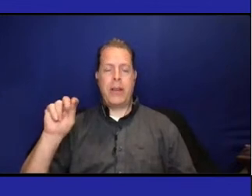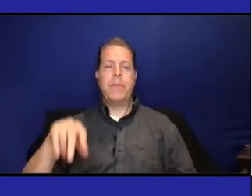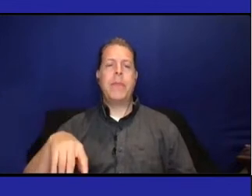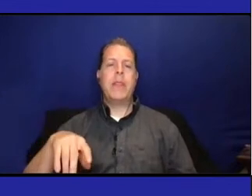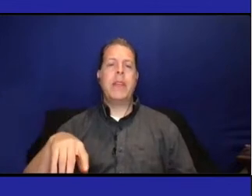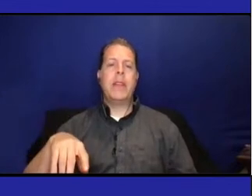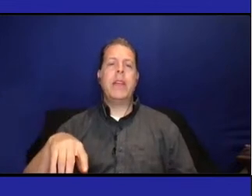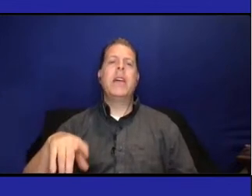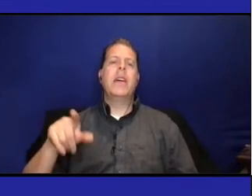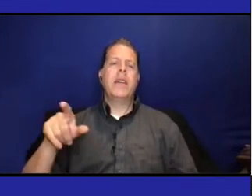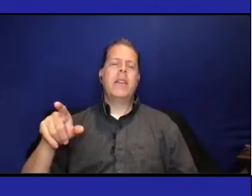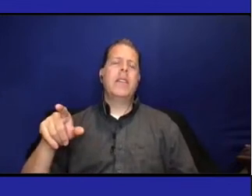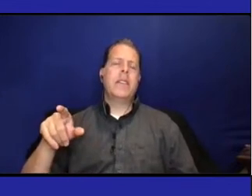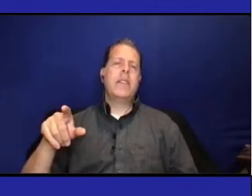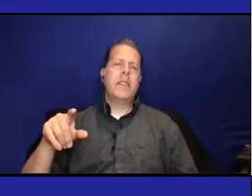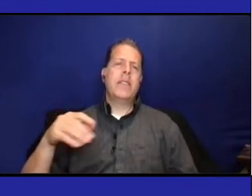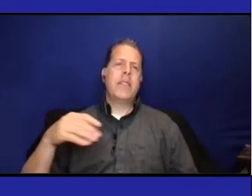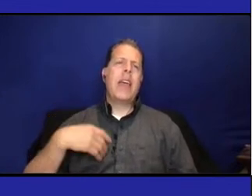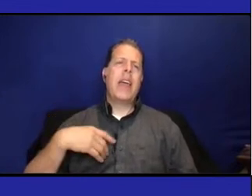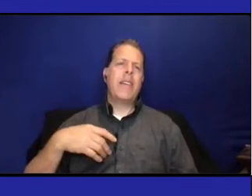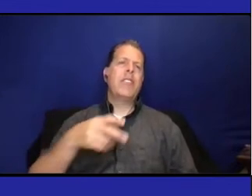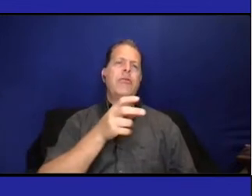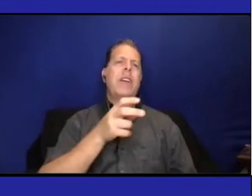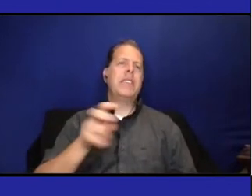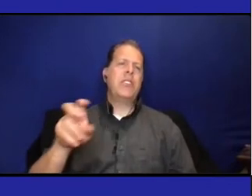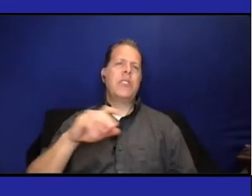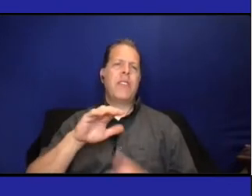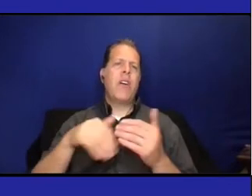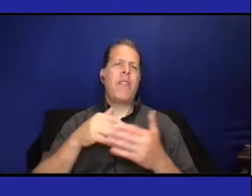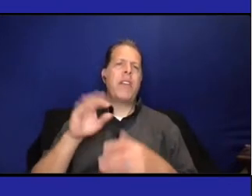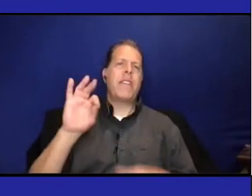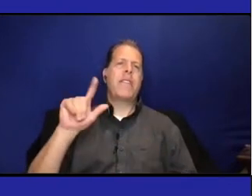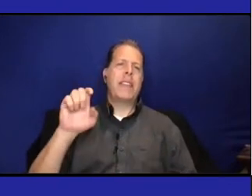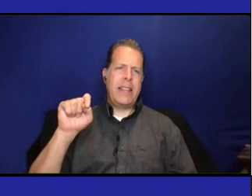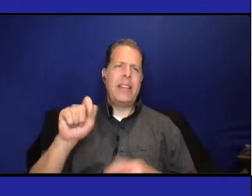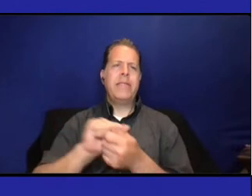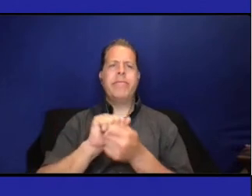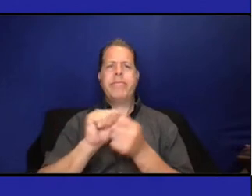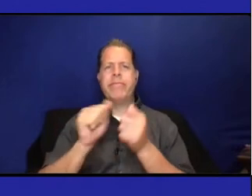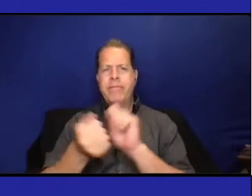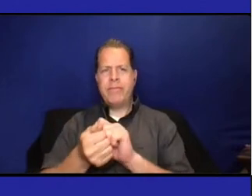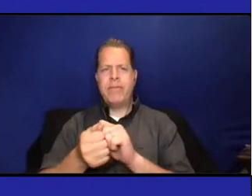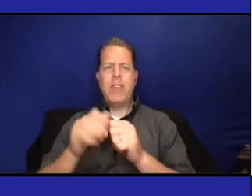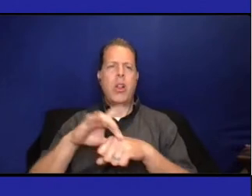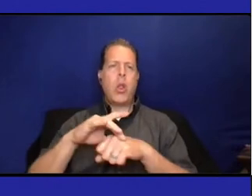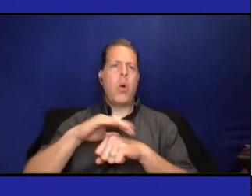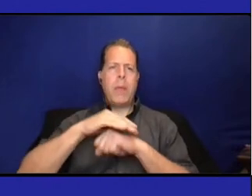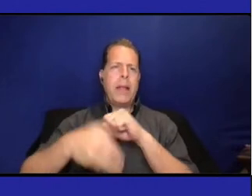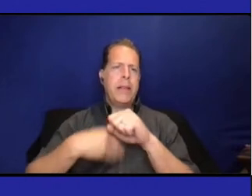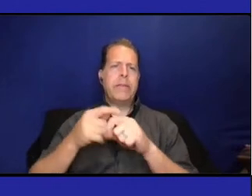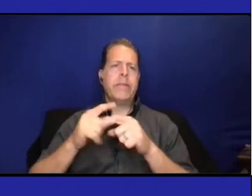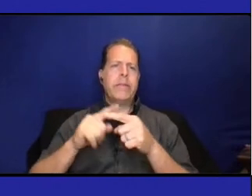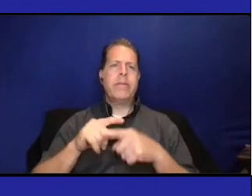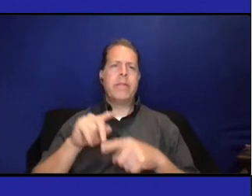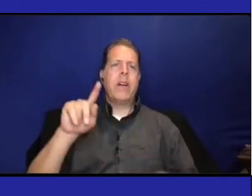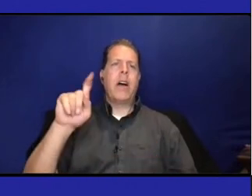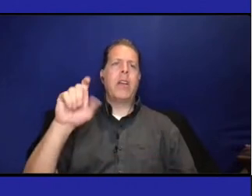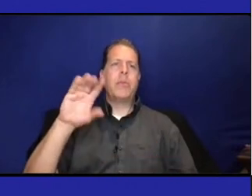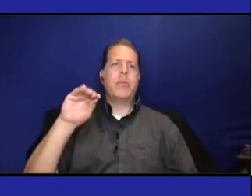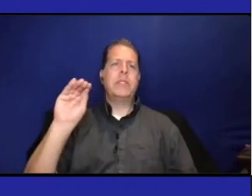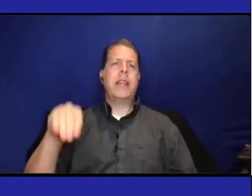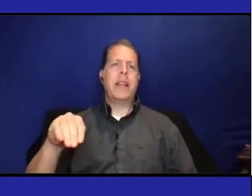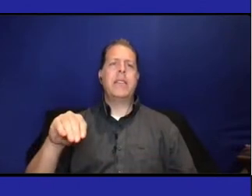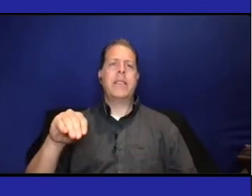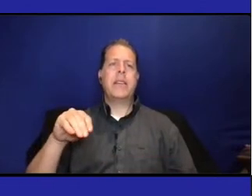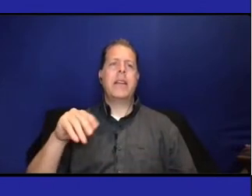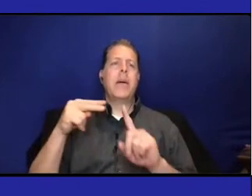There's a transition of all of their fleet vehicles globally to a 100% plug-in, renewable